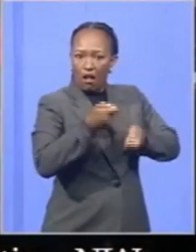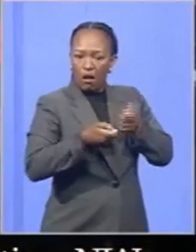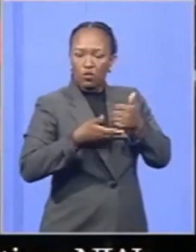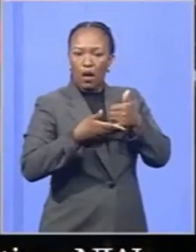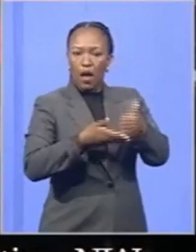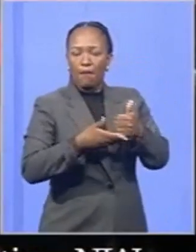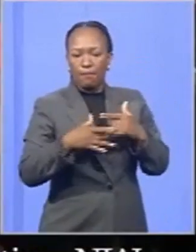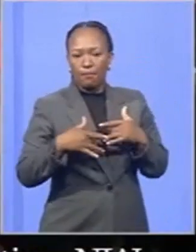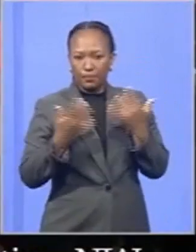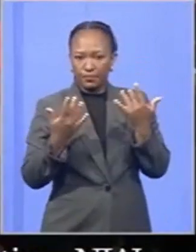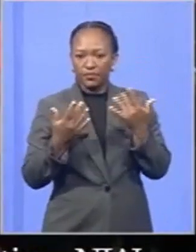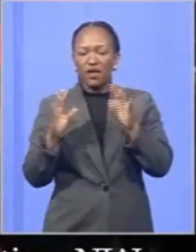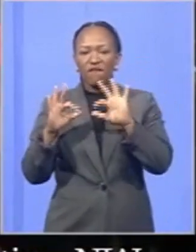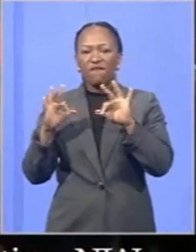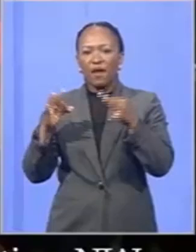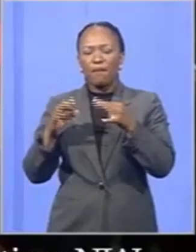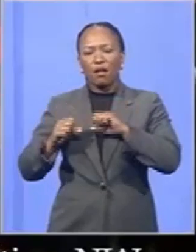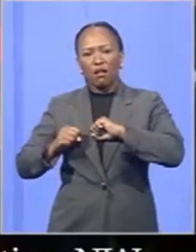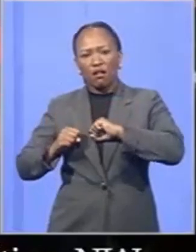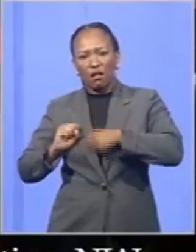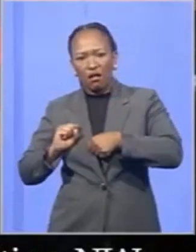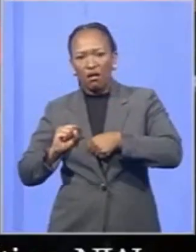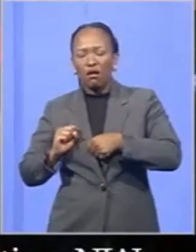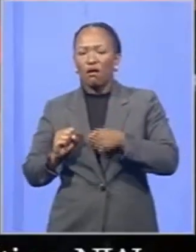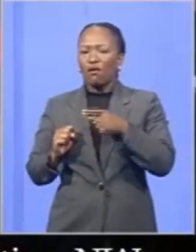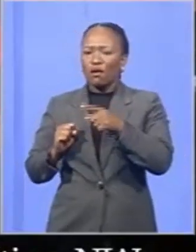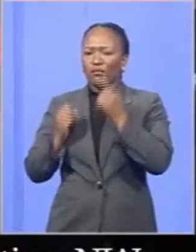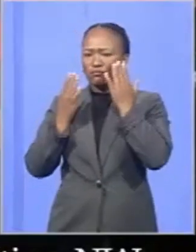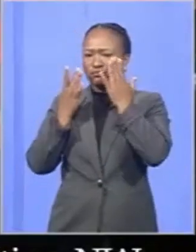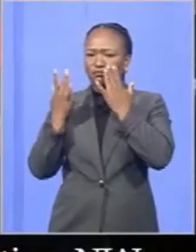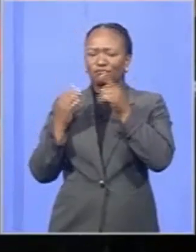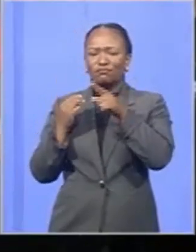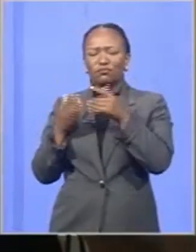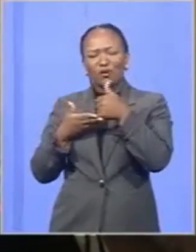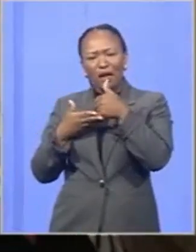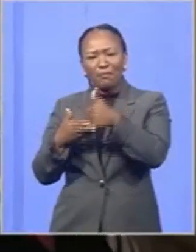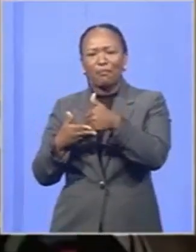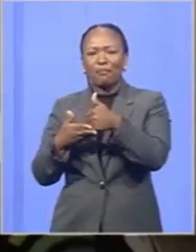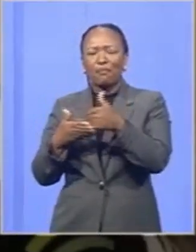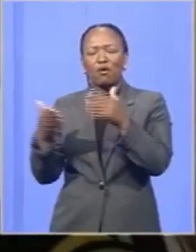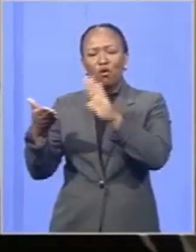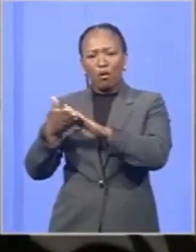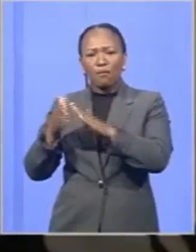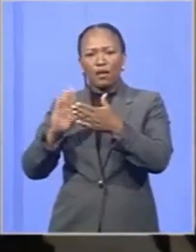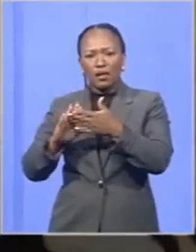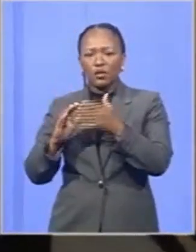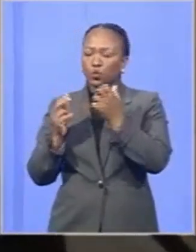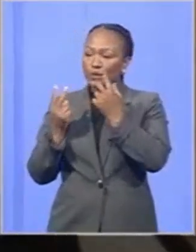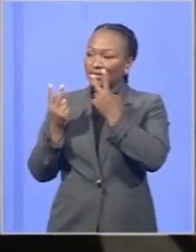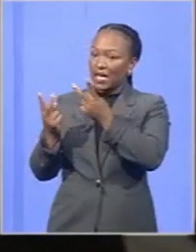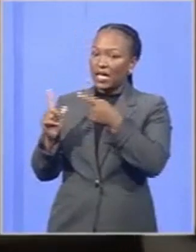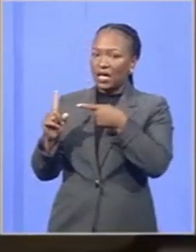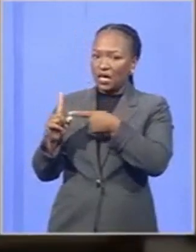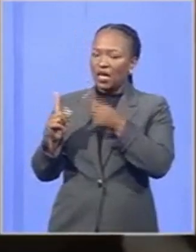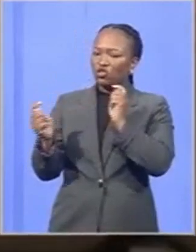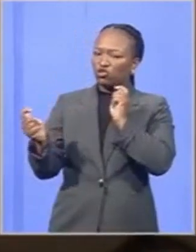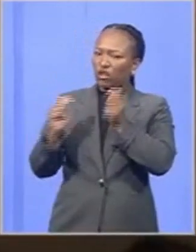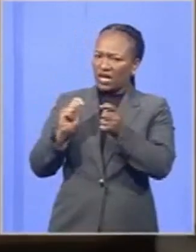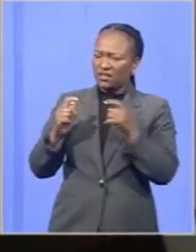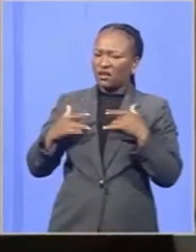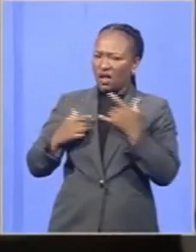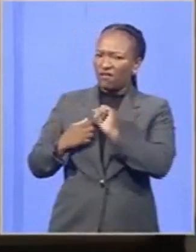sika ba utlwile botlhoko. Uthe ufuna unceda umphakathi babona ukuthi uchintshile nekwinto ebezenza